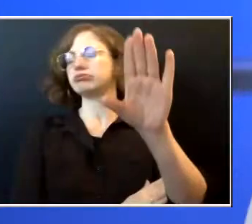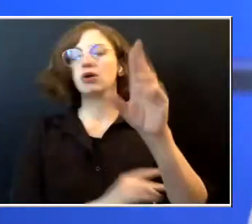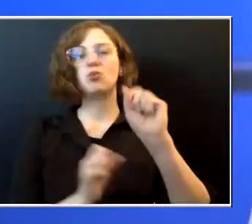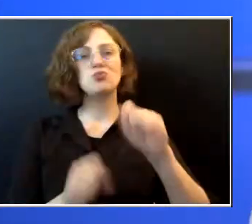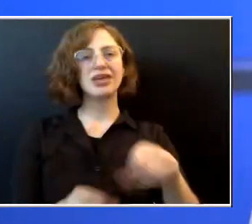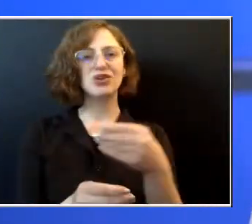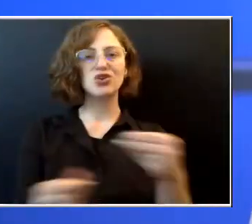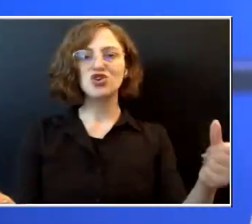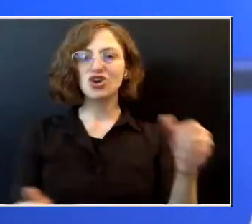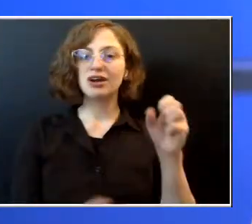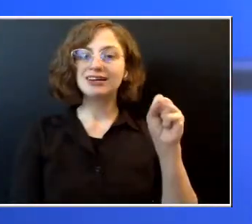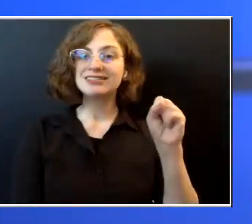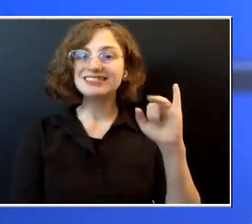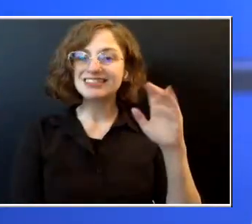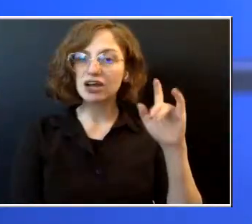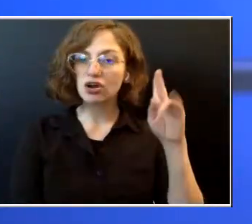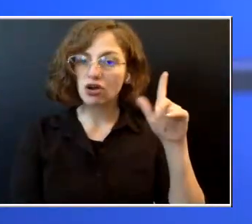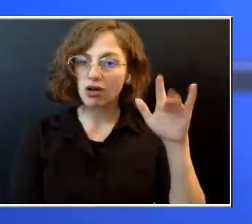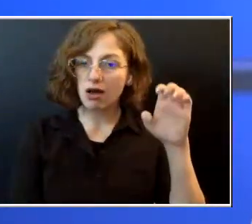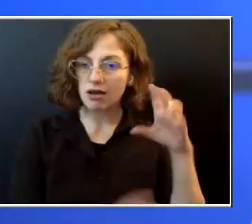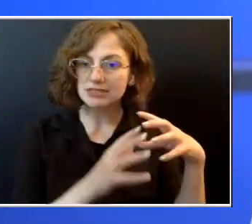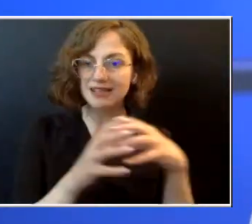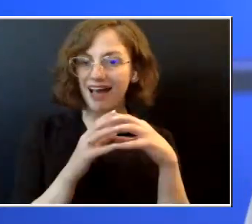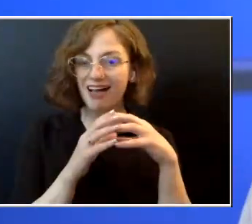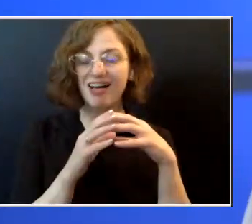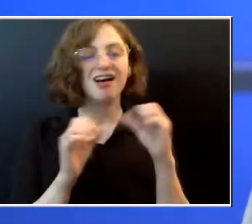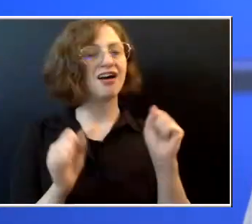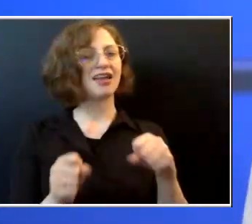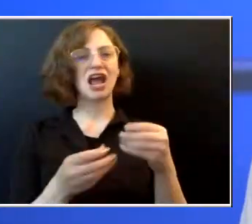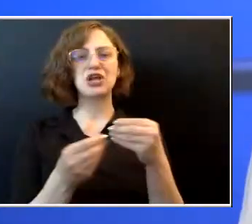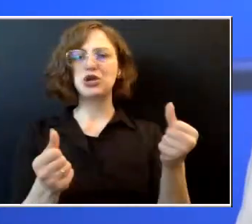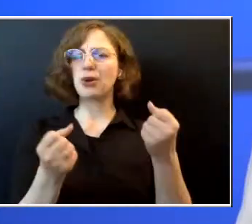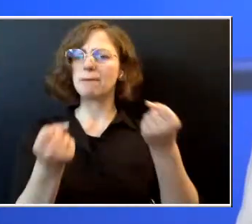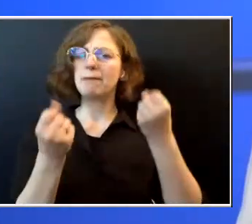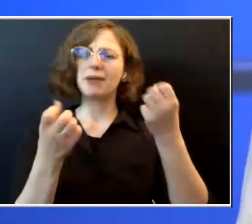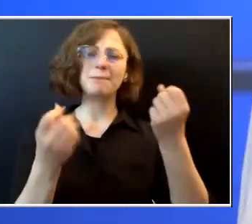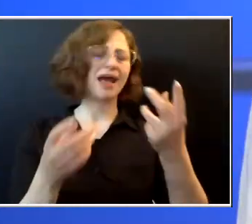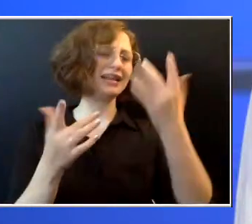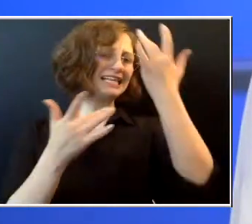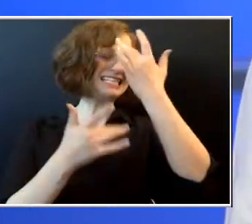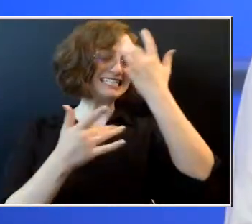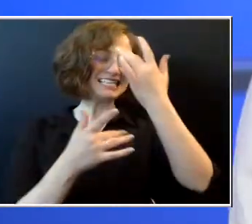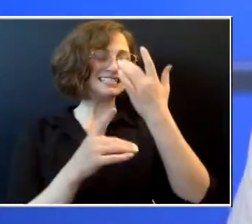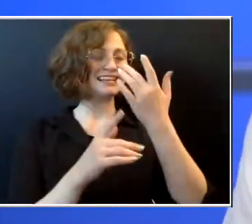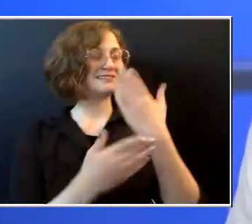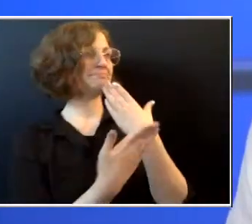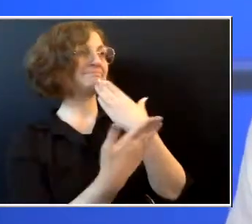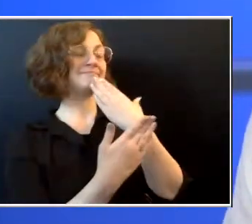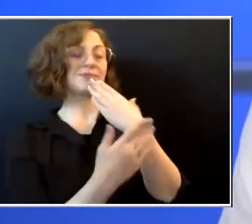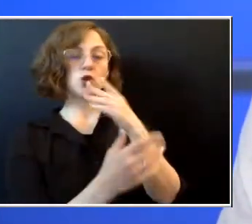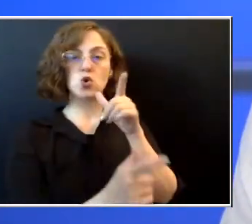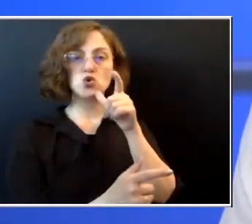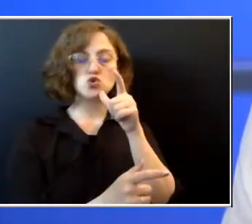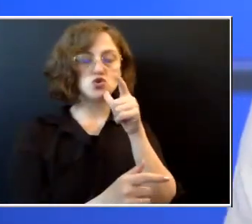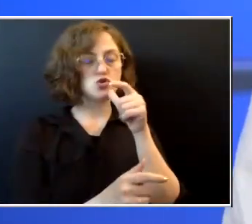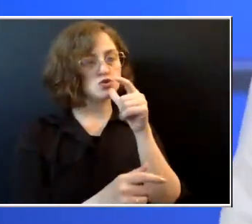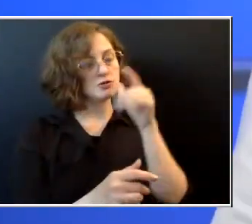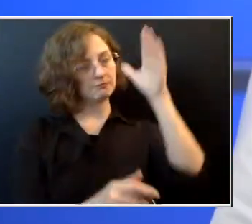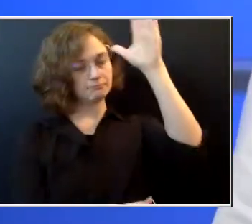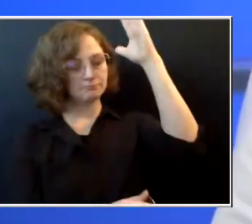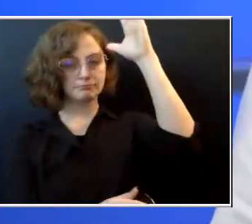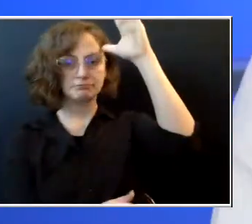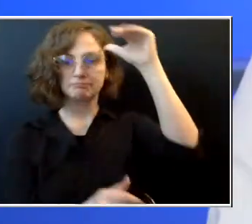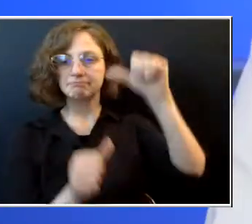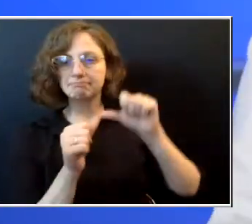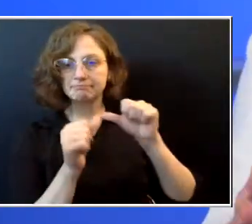disease, mostly from these people who stayed with it. So, and now I've become an administrator, still see some patients, but I take